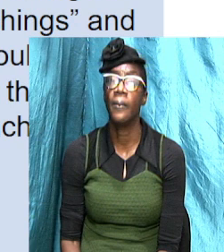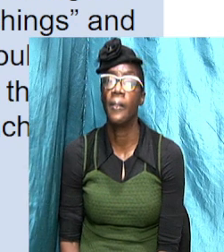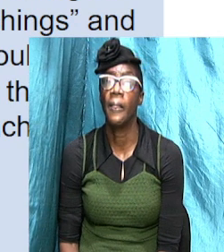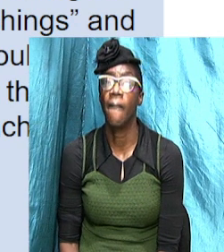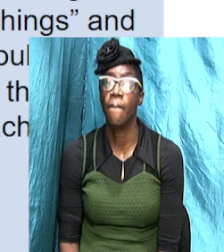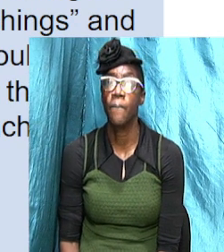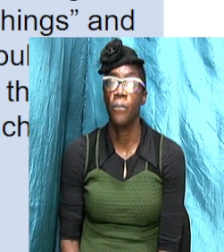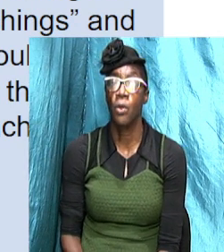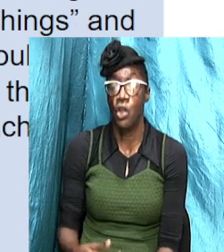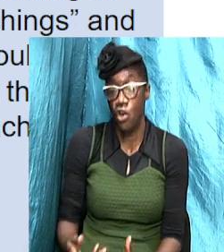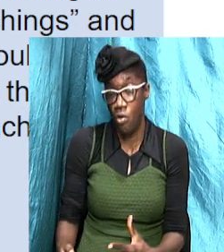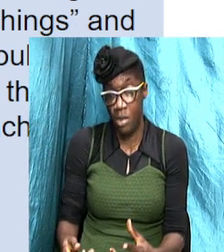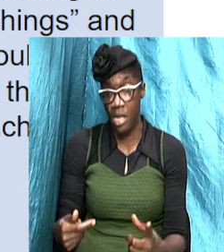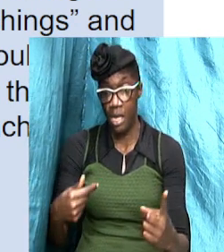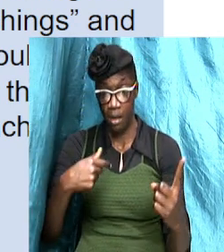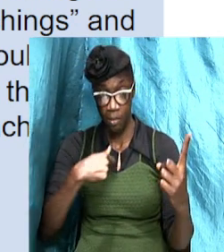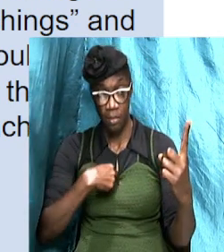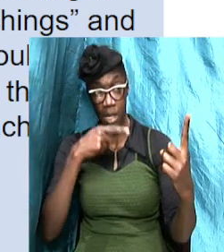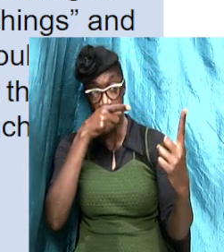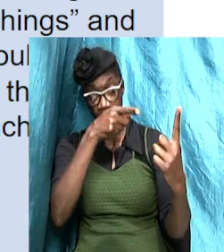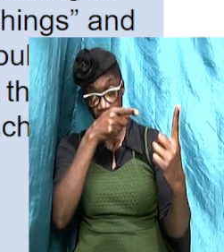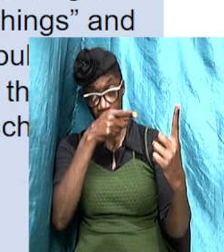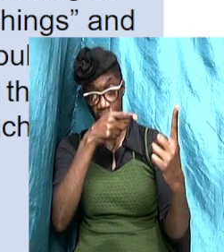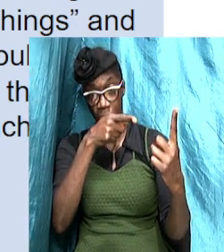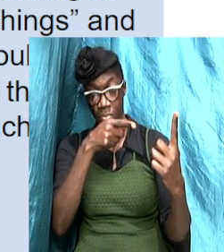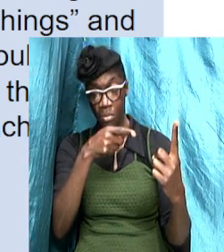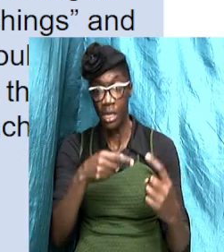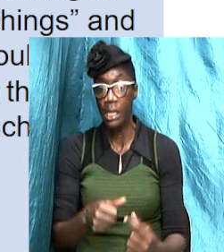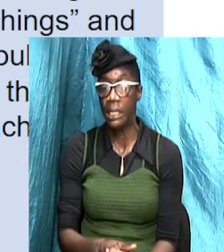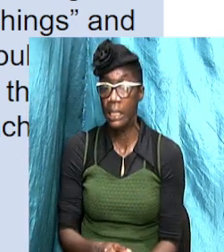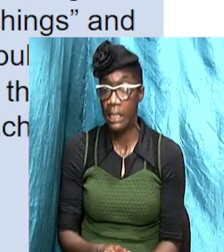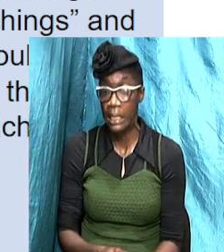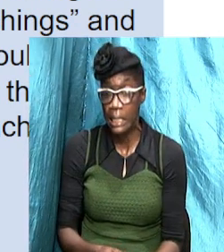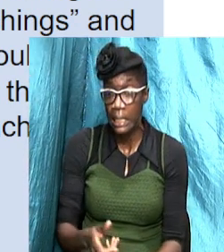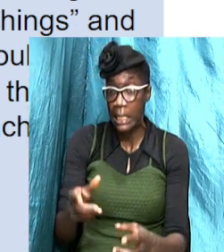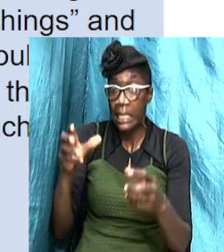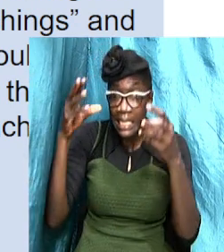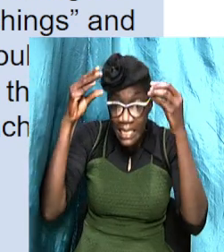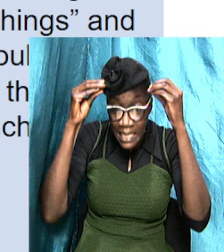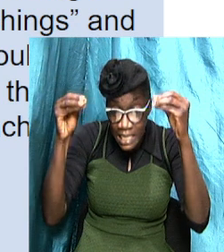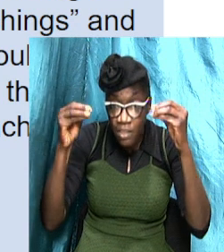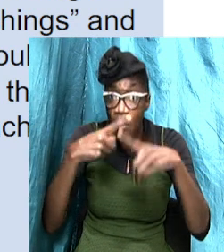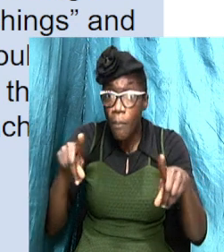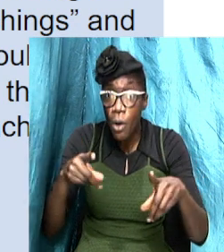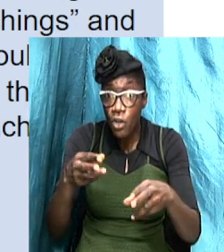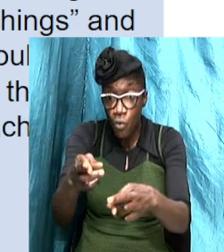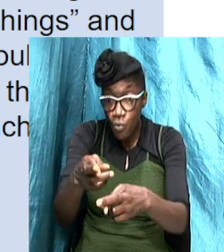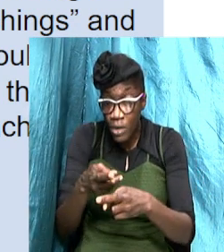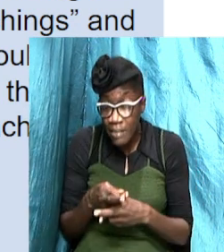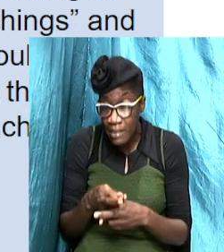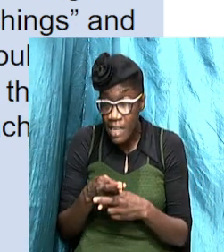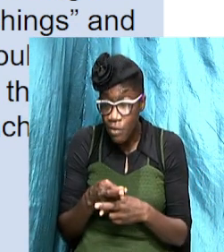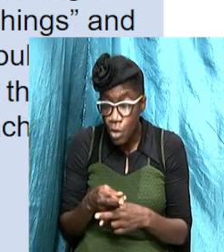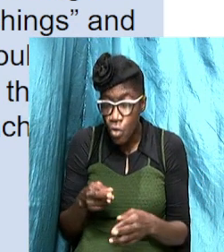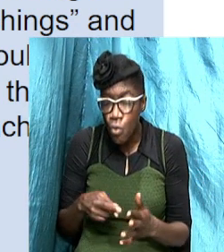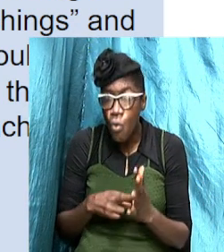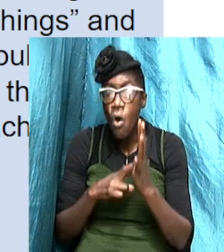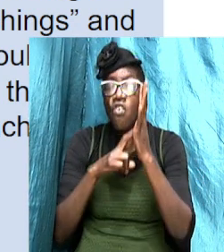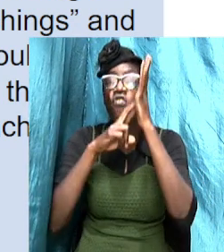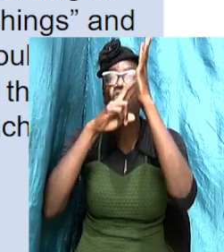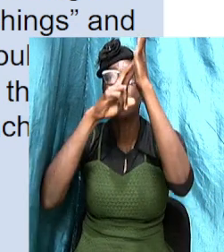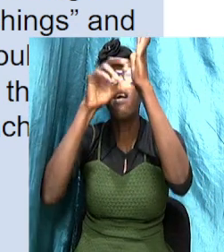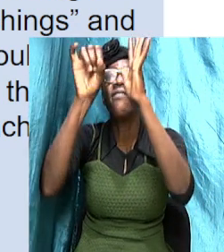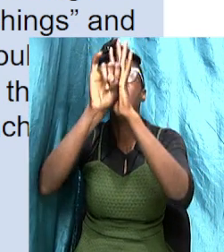nor was I taught it but I received it through a revelation of